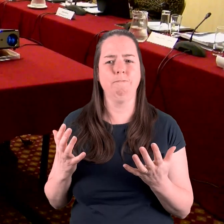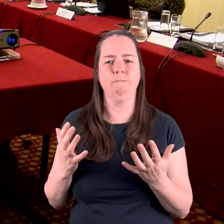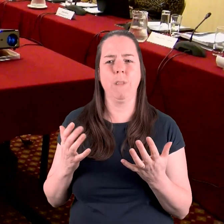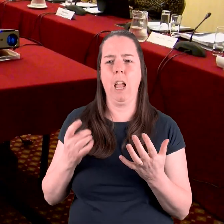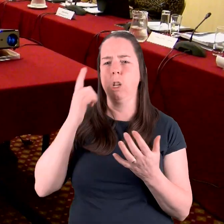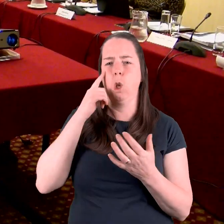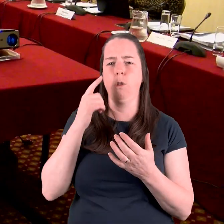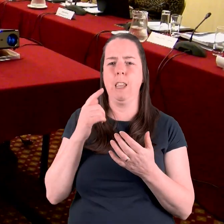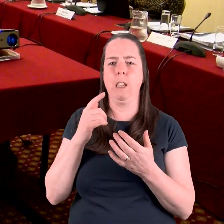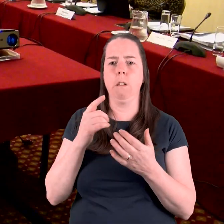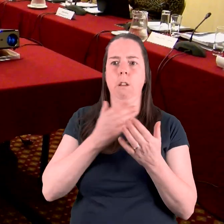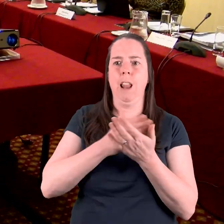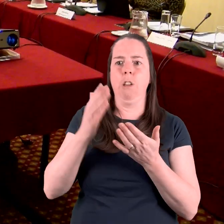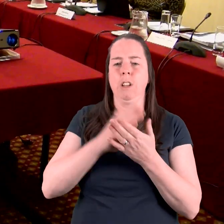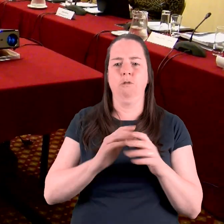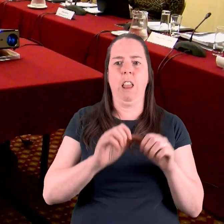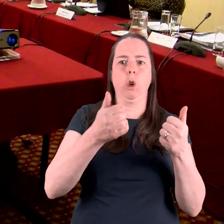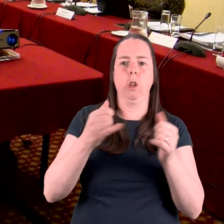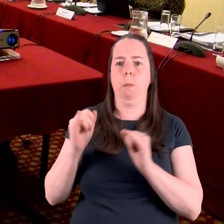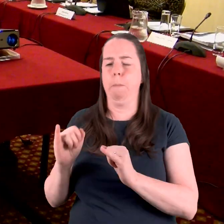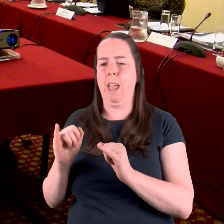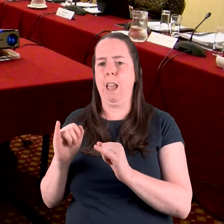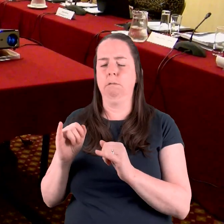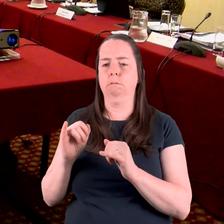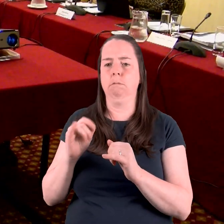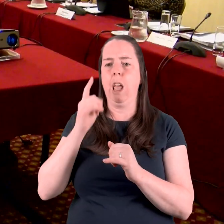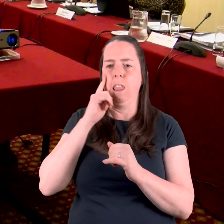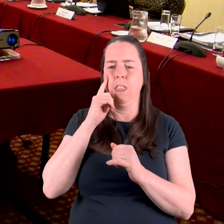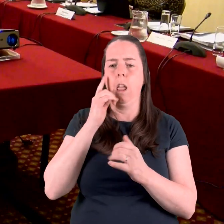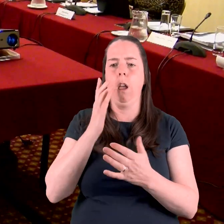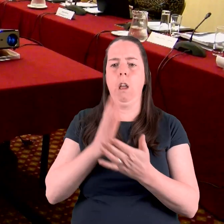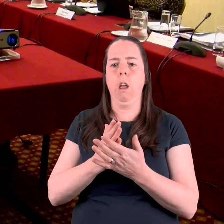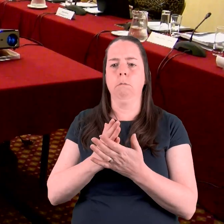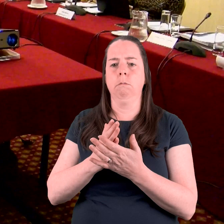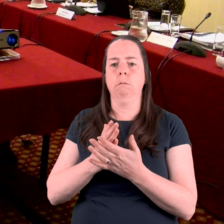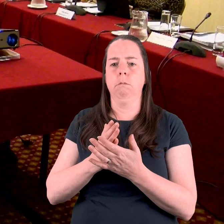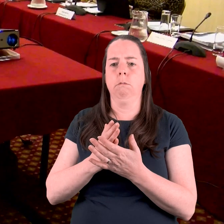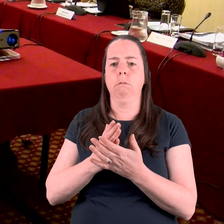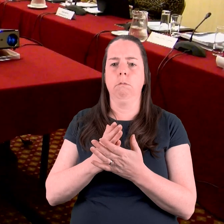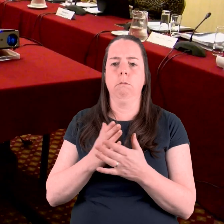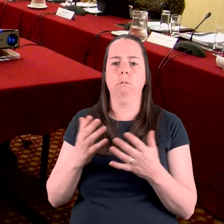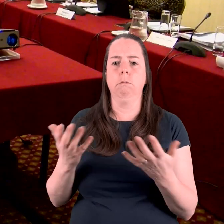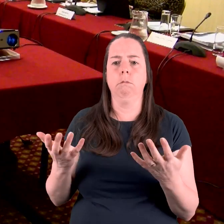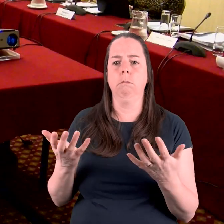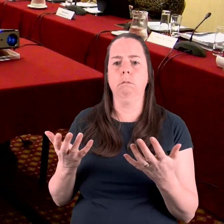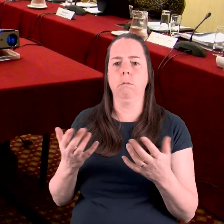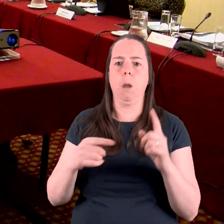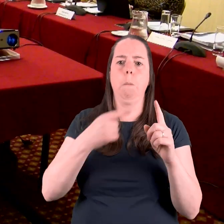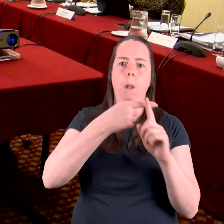reflect the discussion. So I don't think there was clarity around the good and the bad. I think there were